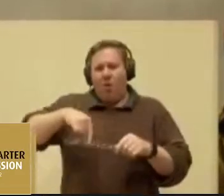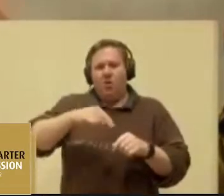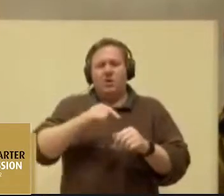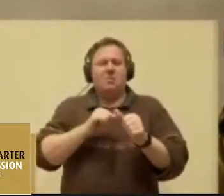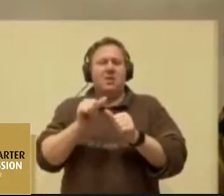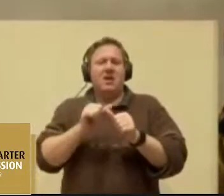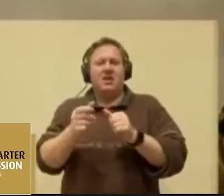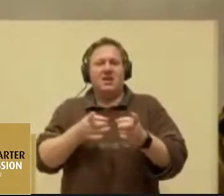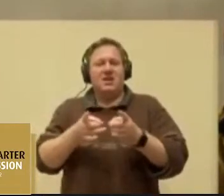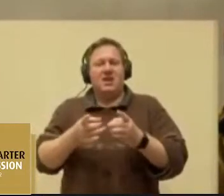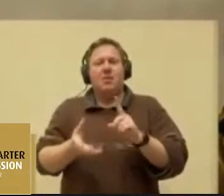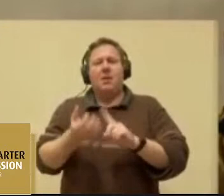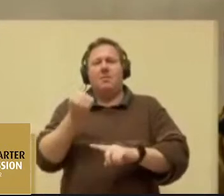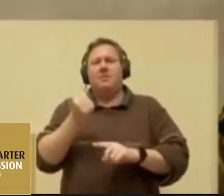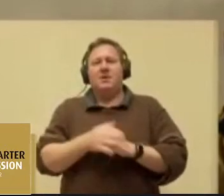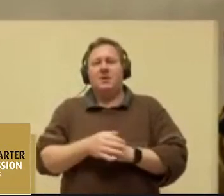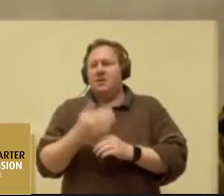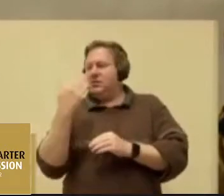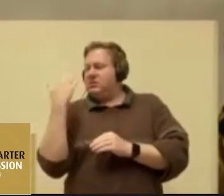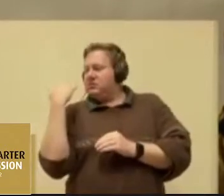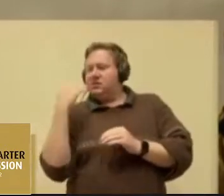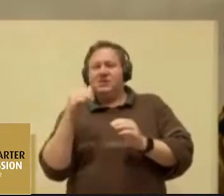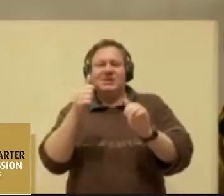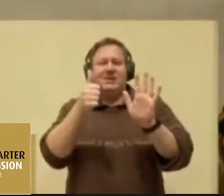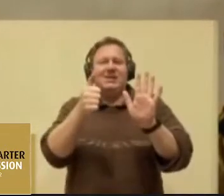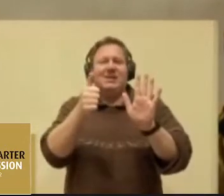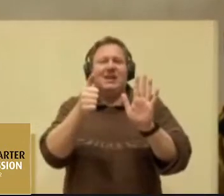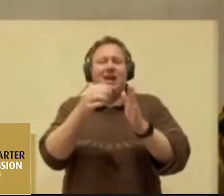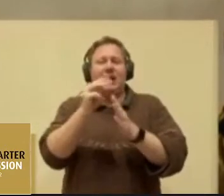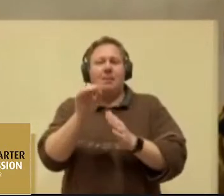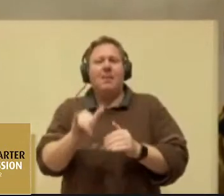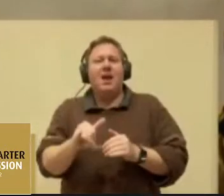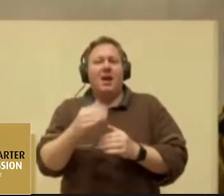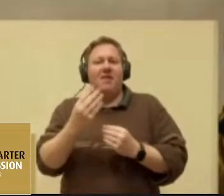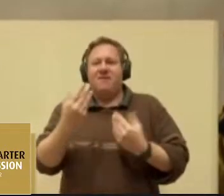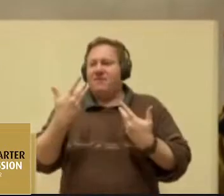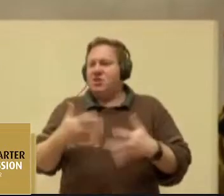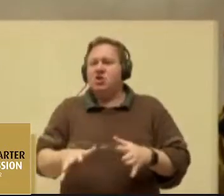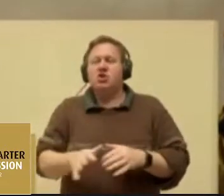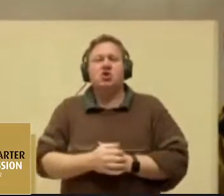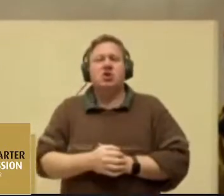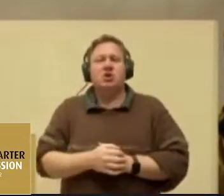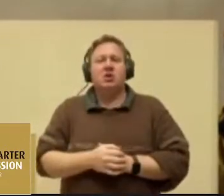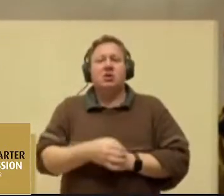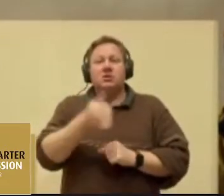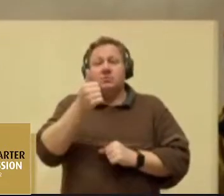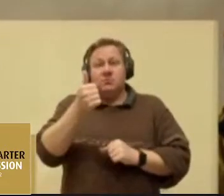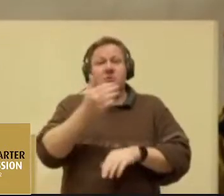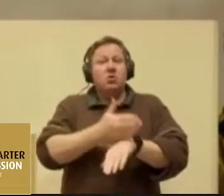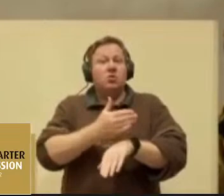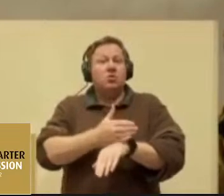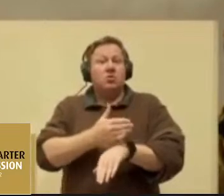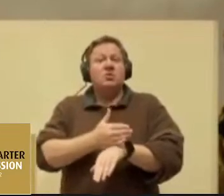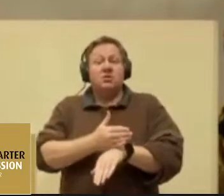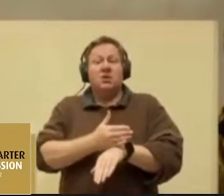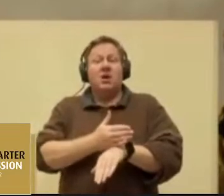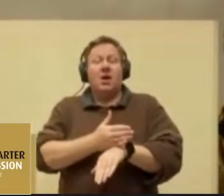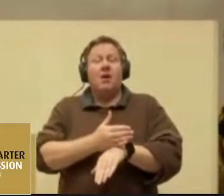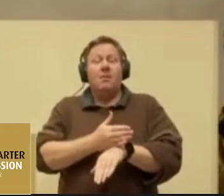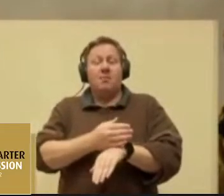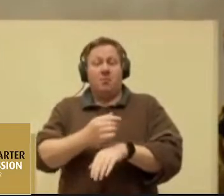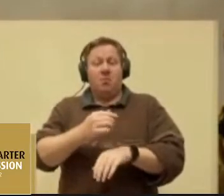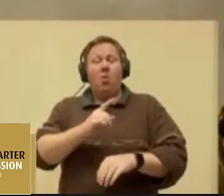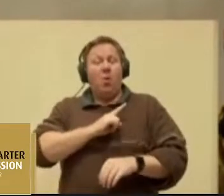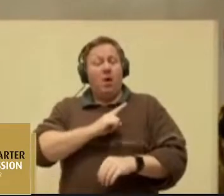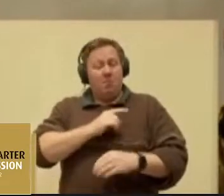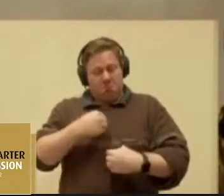we had it on the 6th of may we and it was a very good session i should say because we could see i